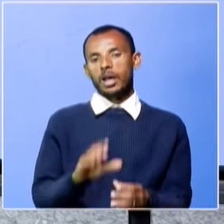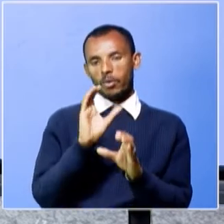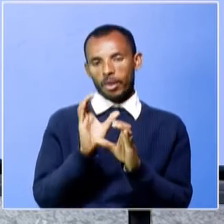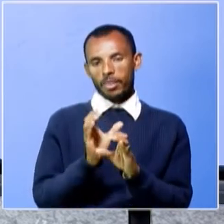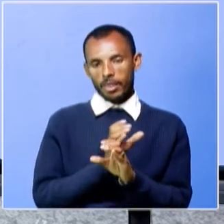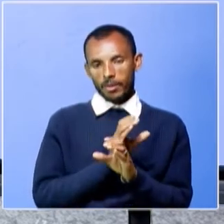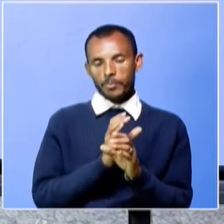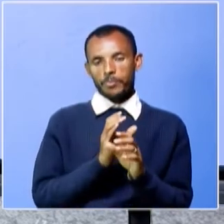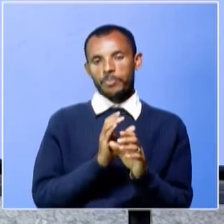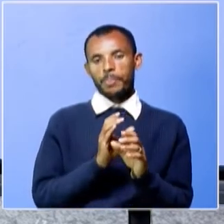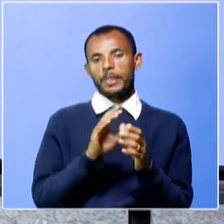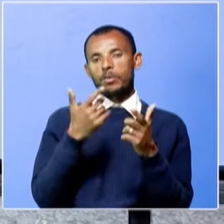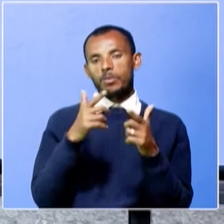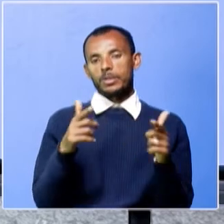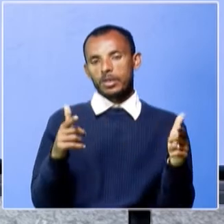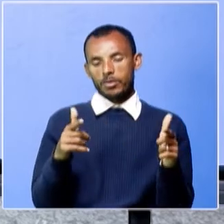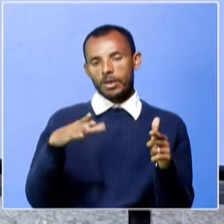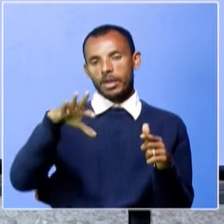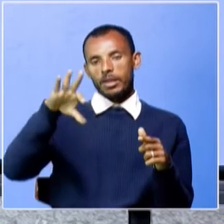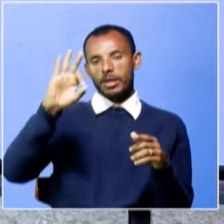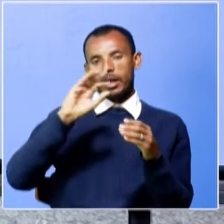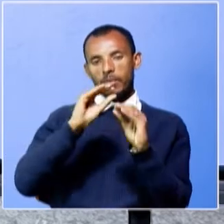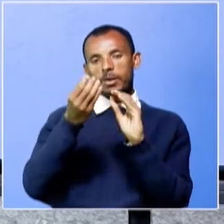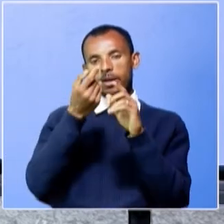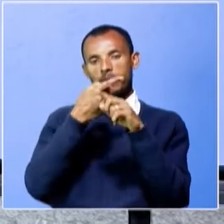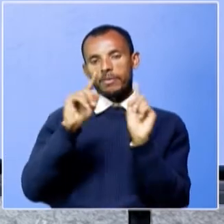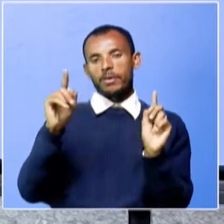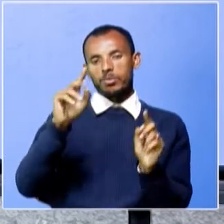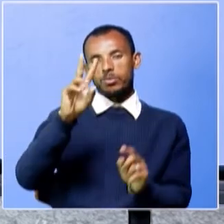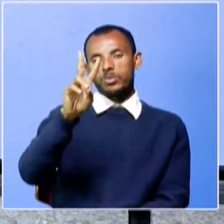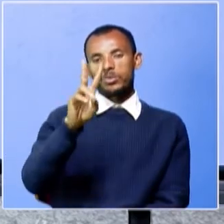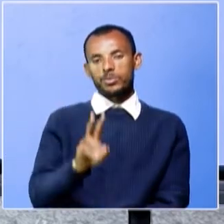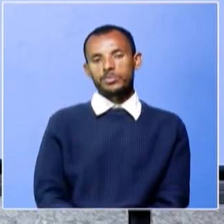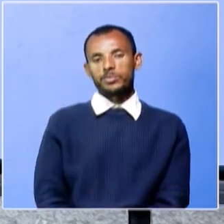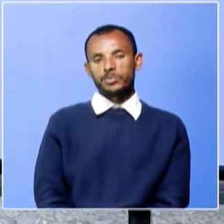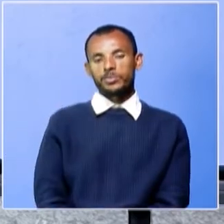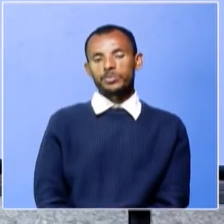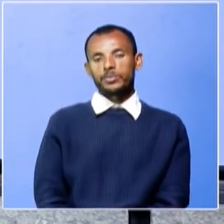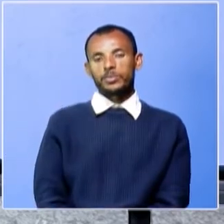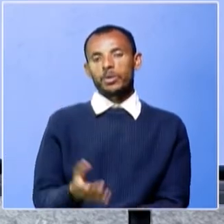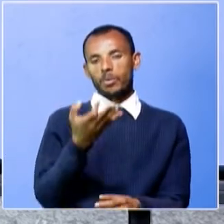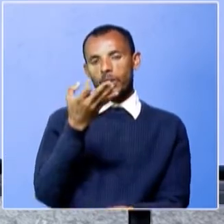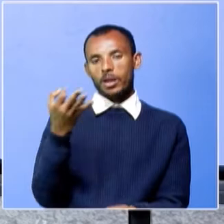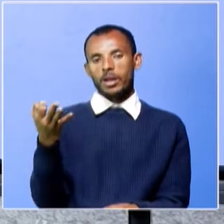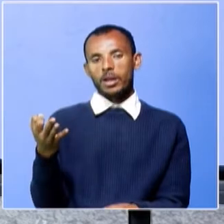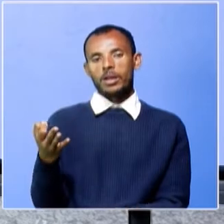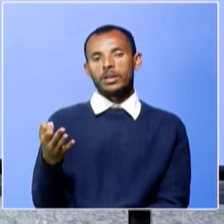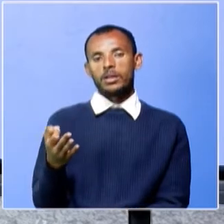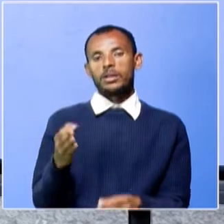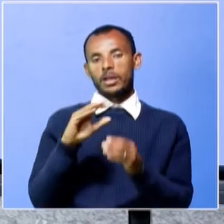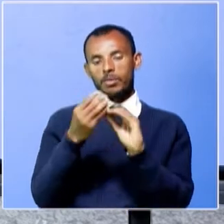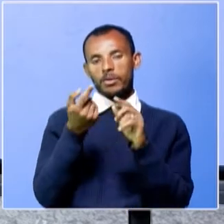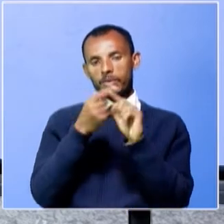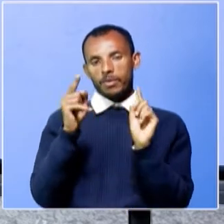calculating the probability of getting a number different from 2. Well, a